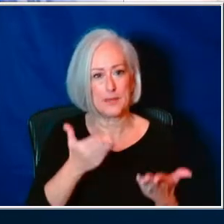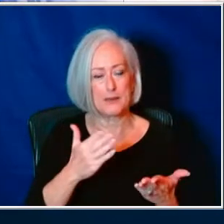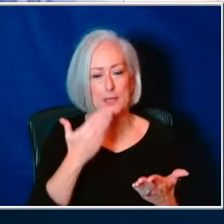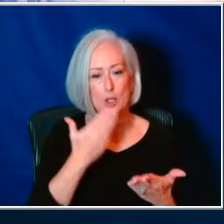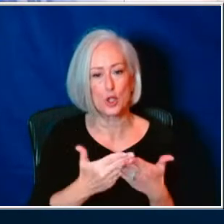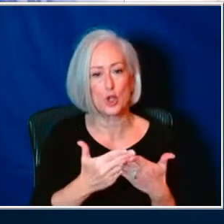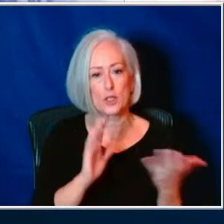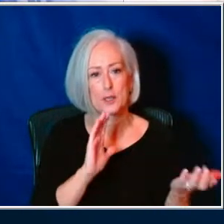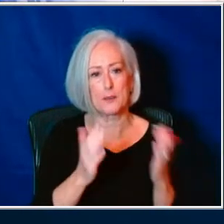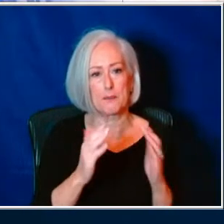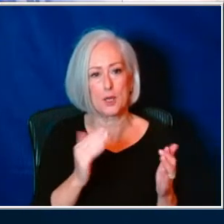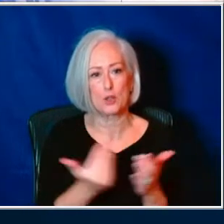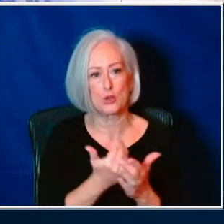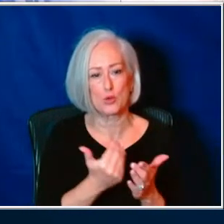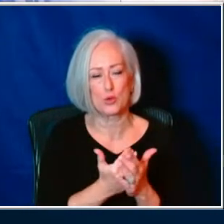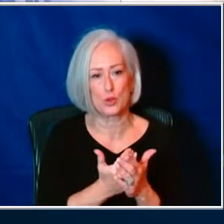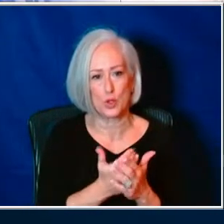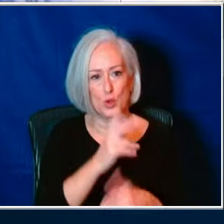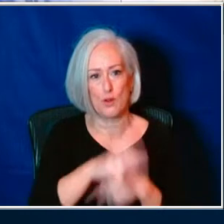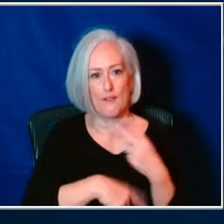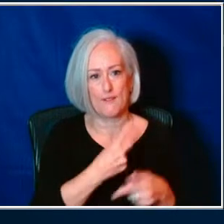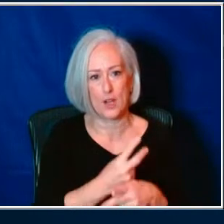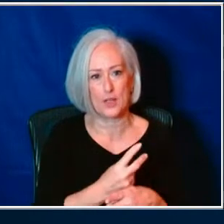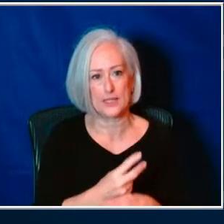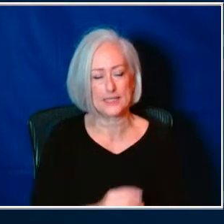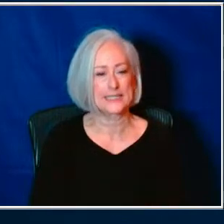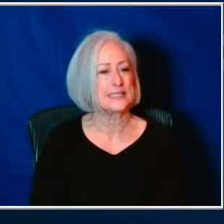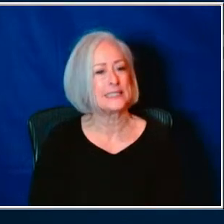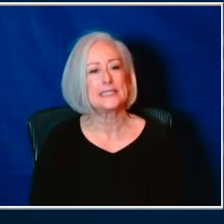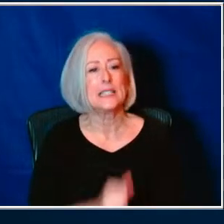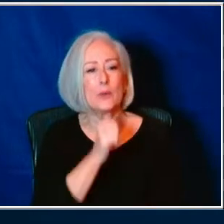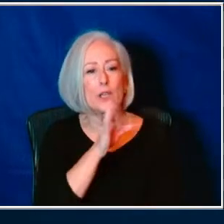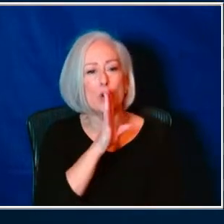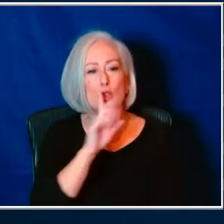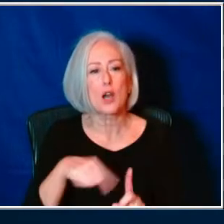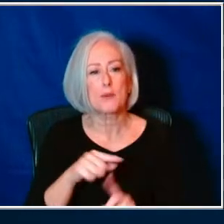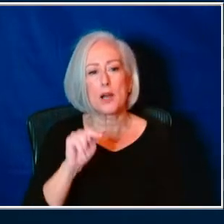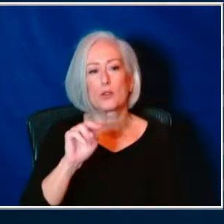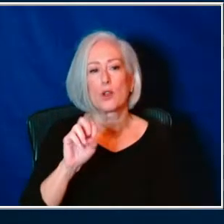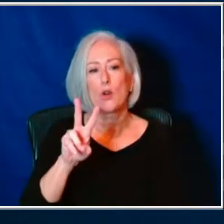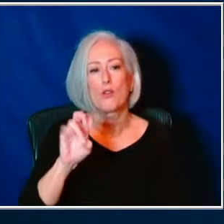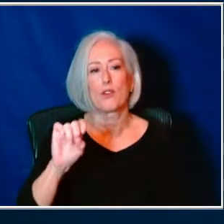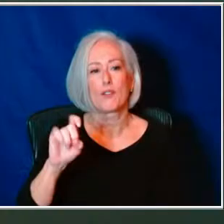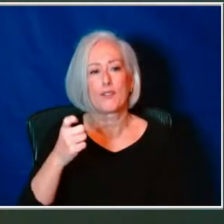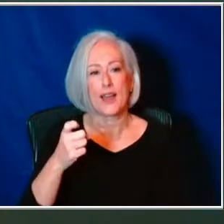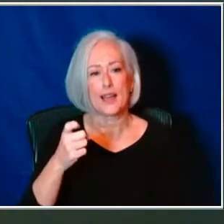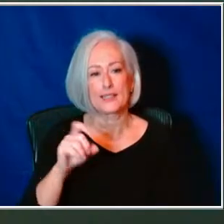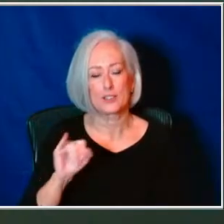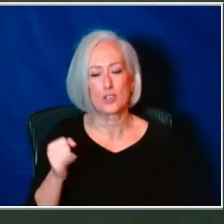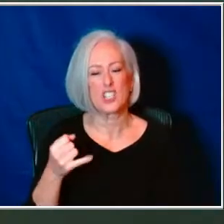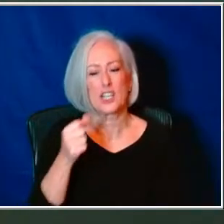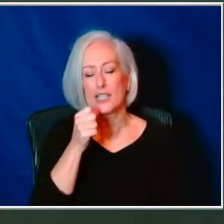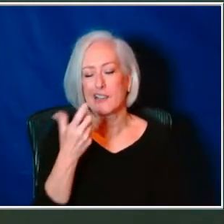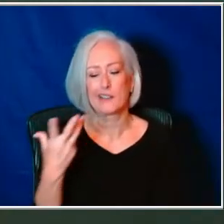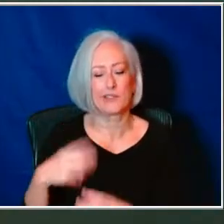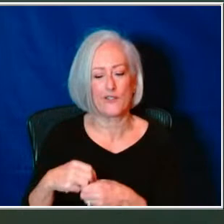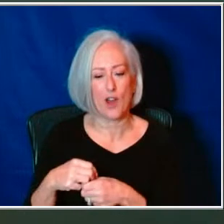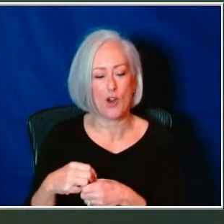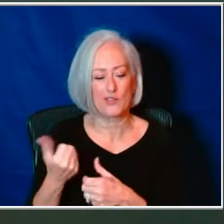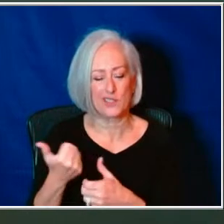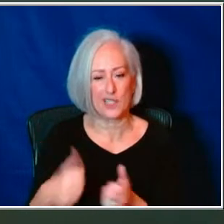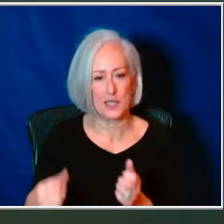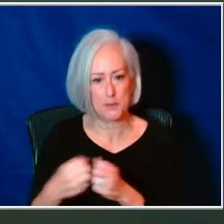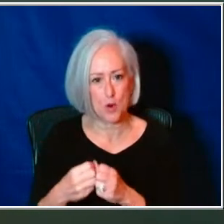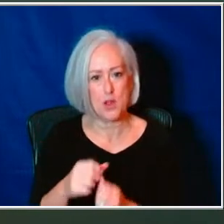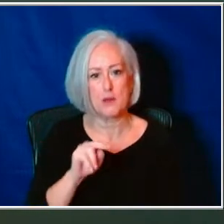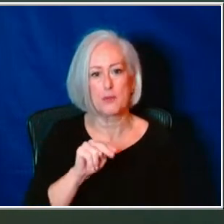great question, Hawkeye. And we don't probably talk about Novavax amounts. I mean, J&J is kind of out of the picture for the most part, but Novavax is still pretty